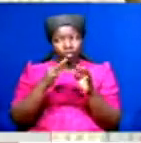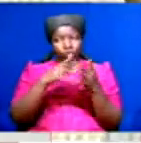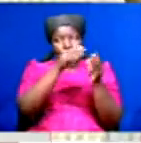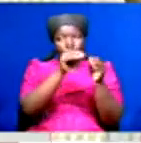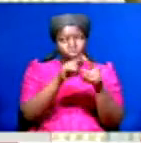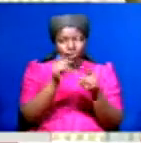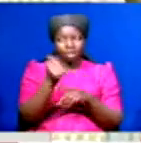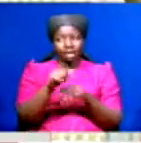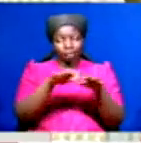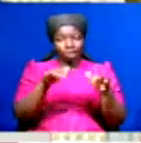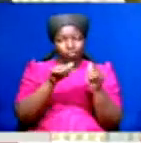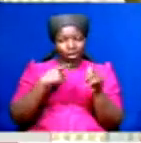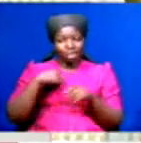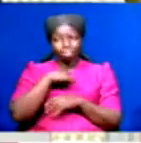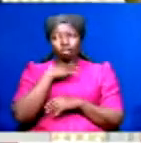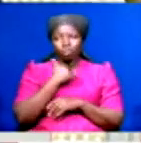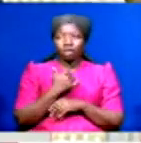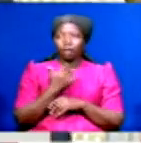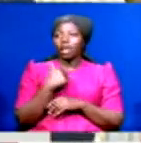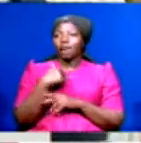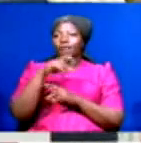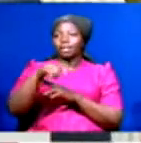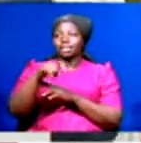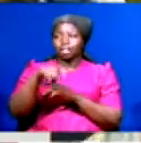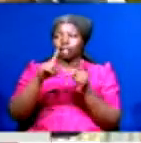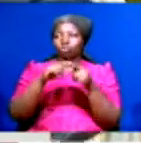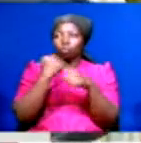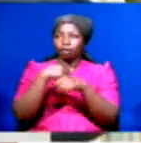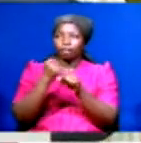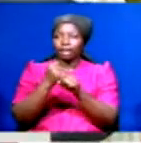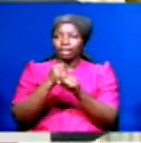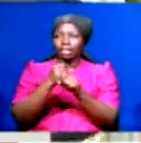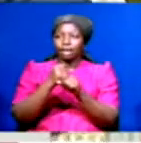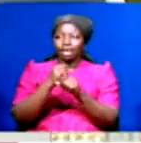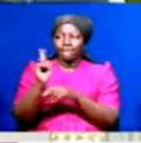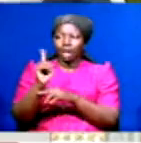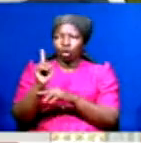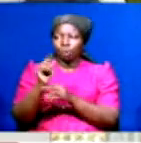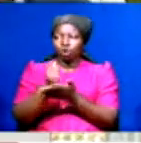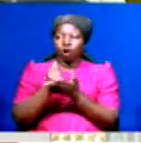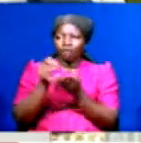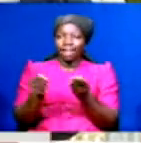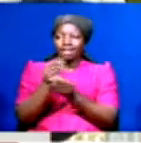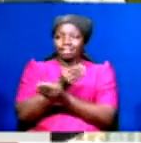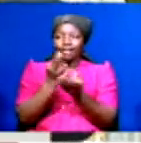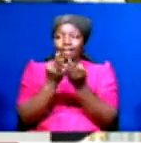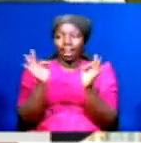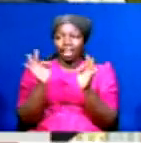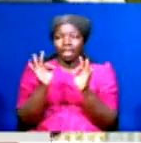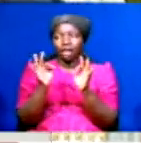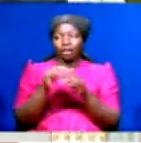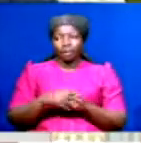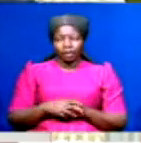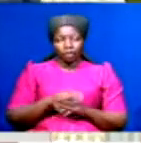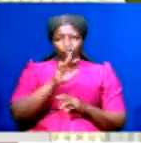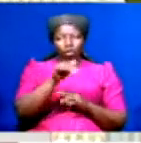desire? There is a need to liberate that Nairobi Coffee Exchange from exporters, traders,